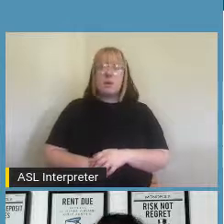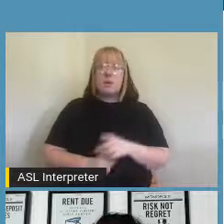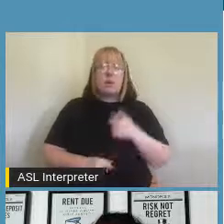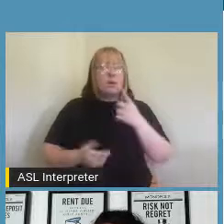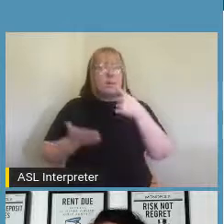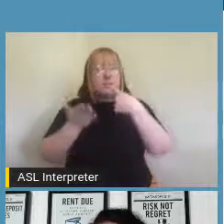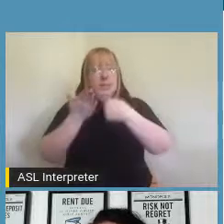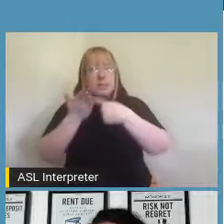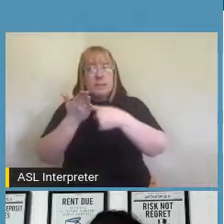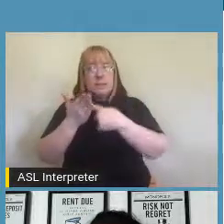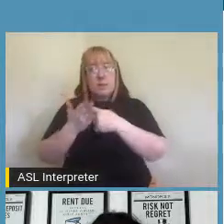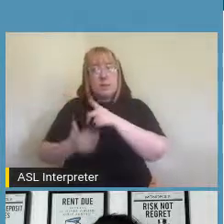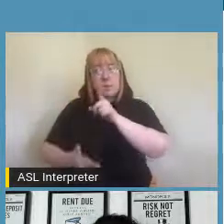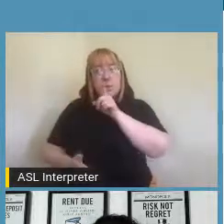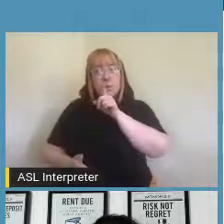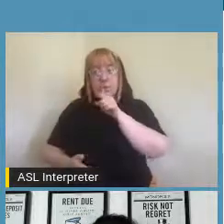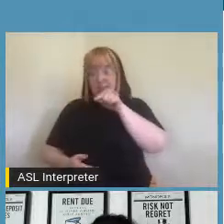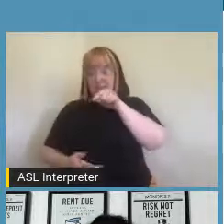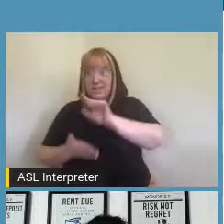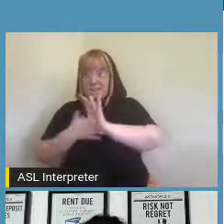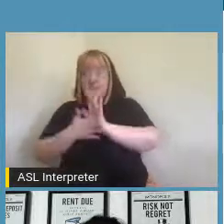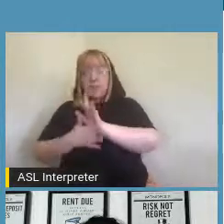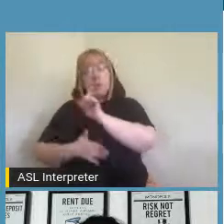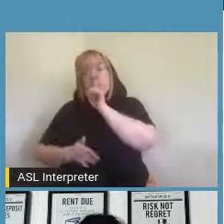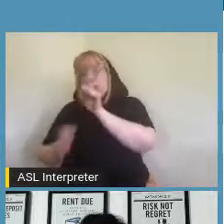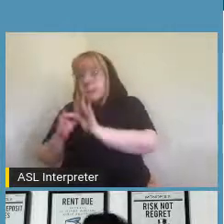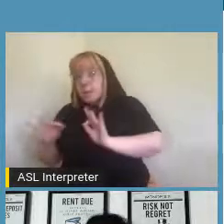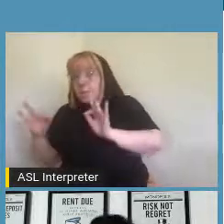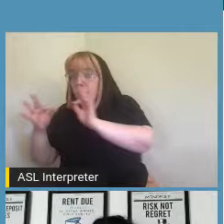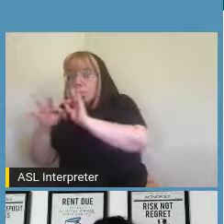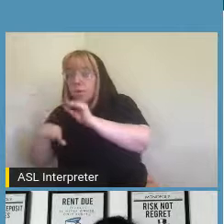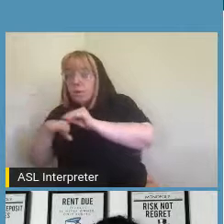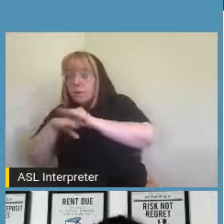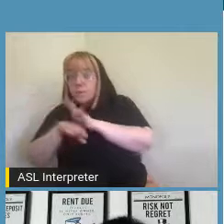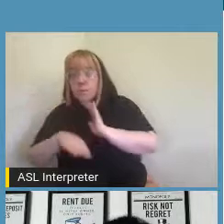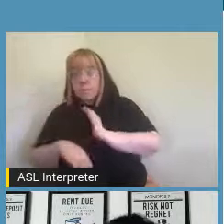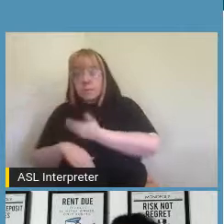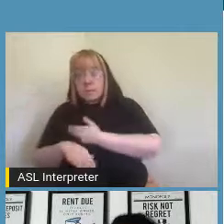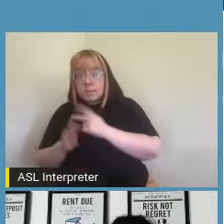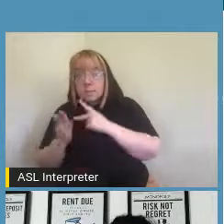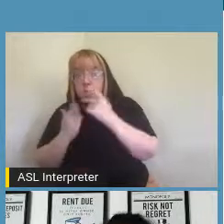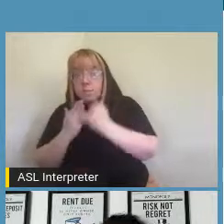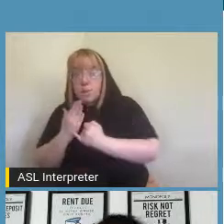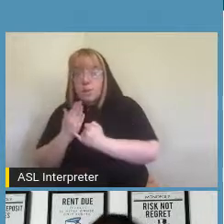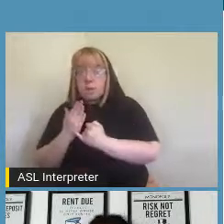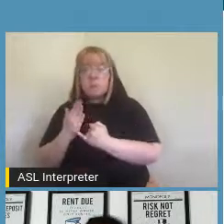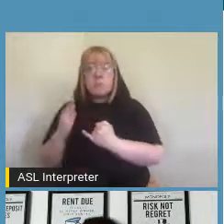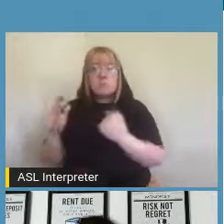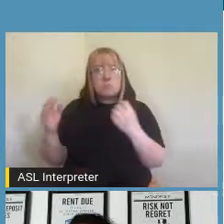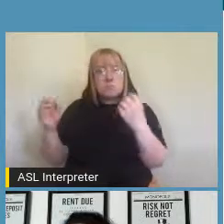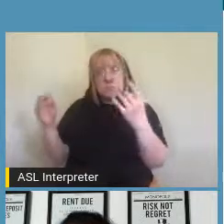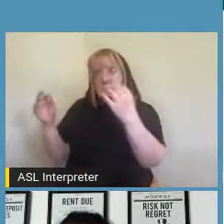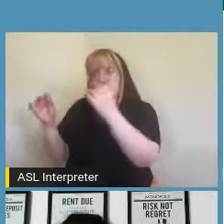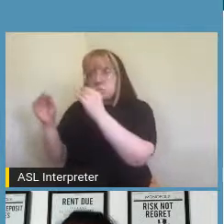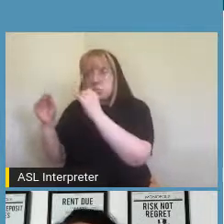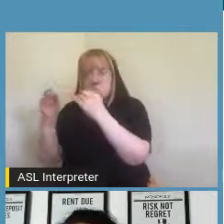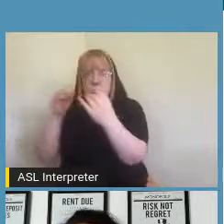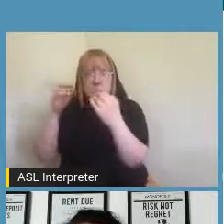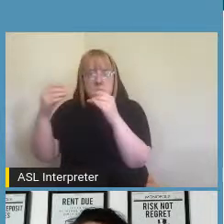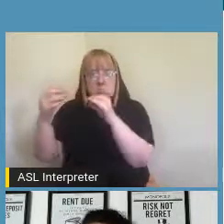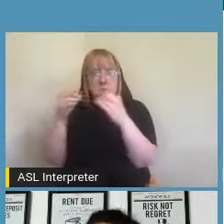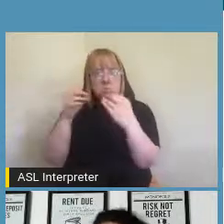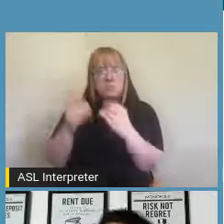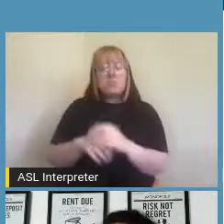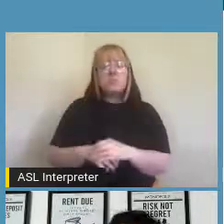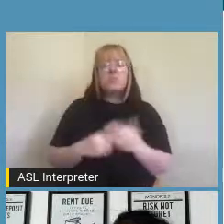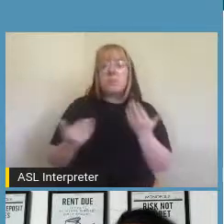our organization? Or is this not critical with, hey, budget or no budget? So if we think about, all right, an annual fundraising campaign, maybe there's a special